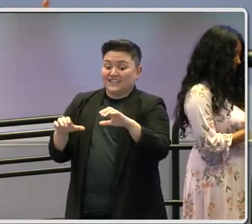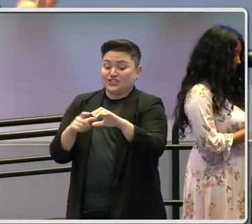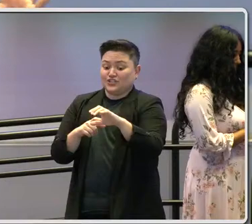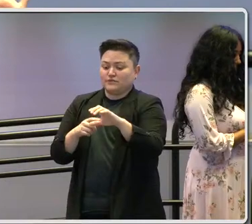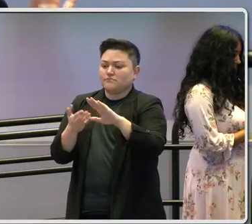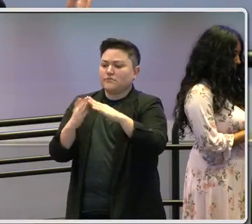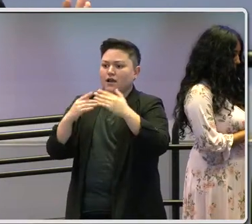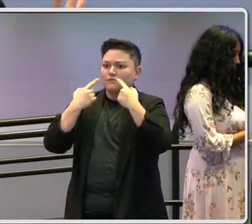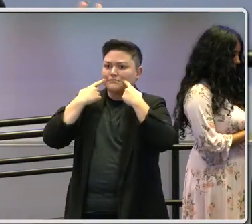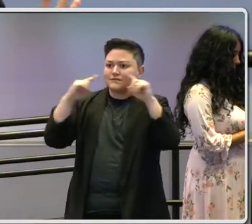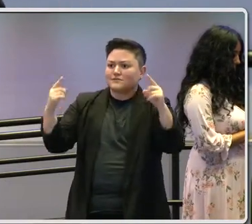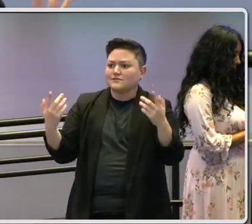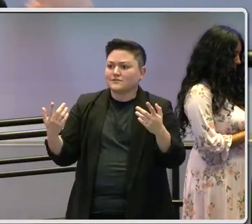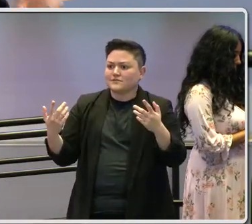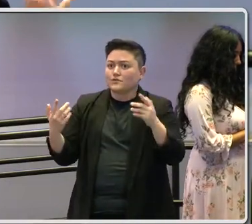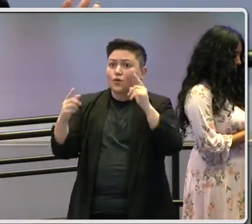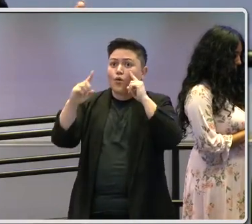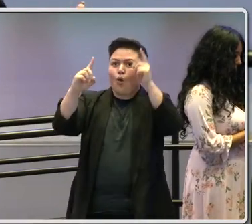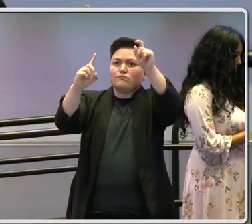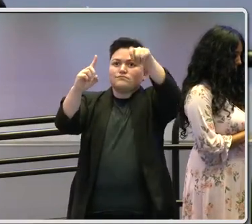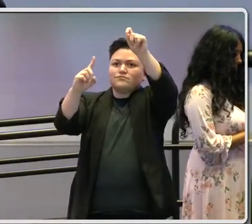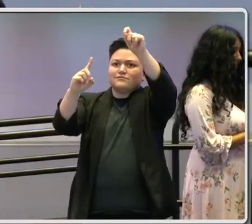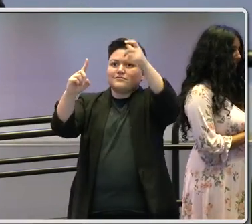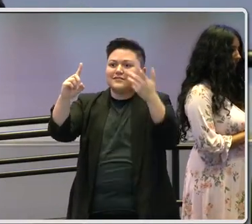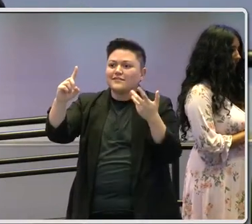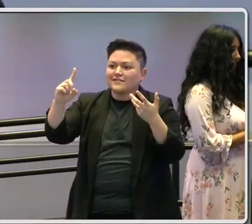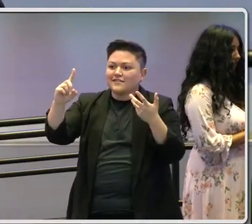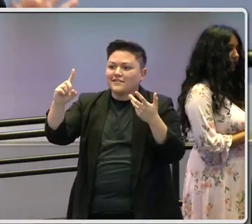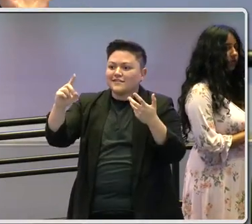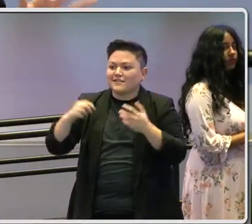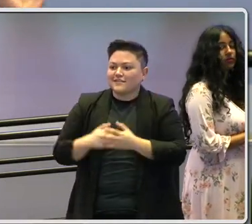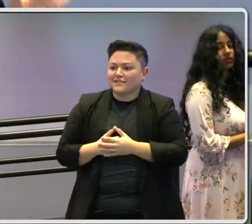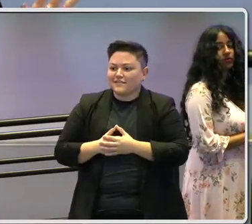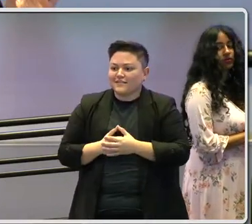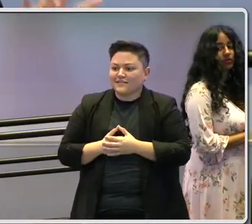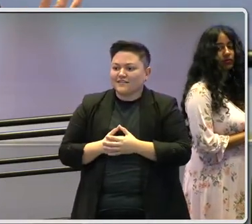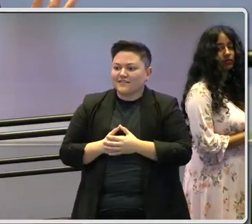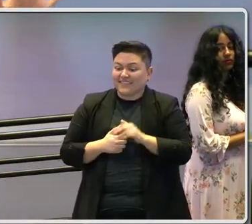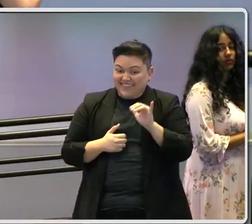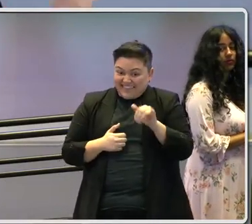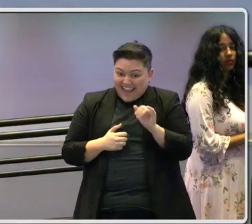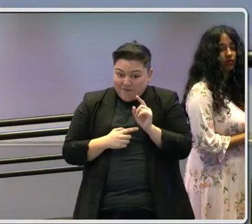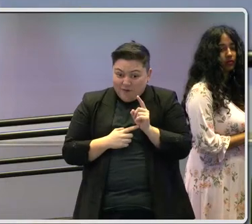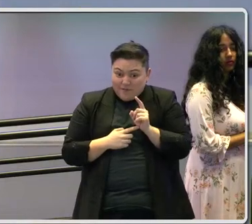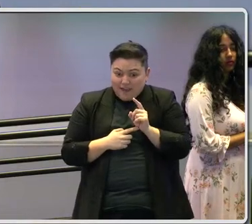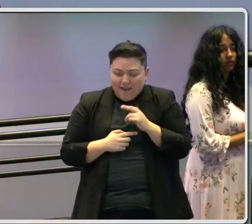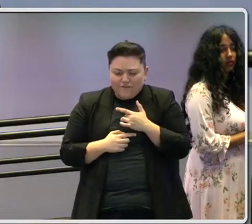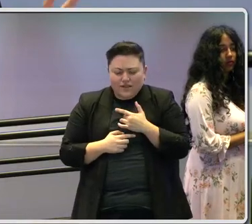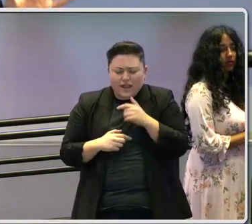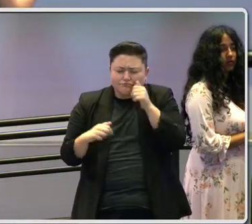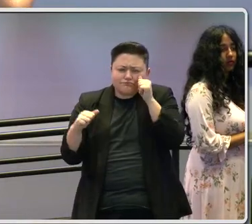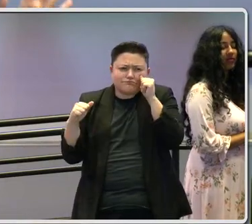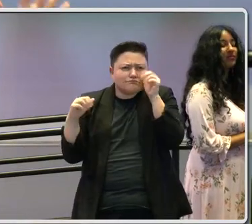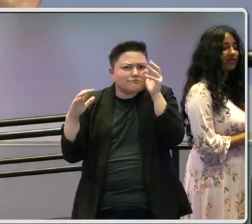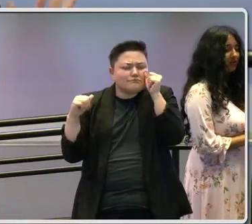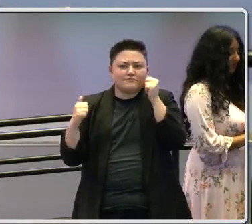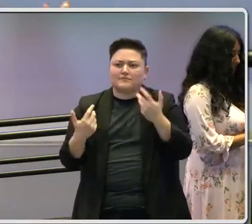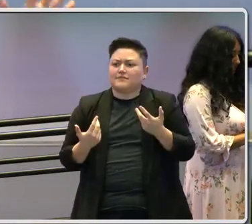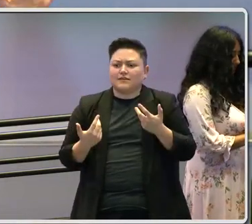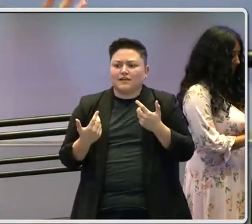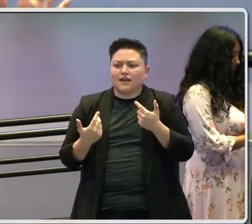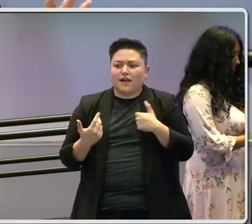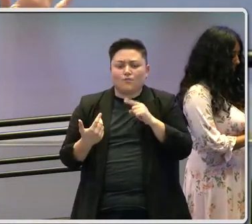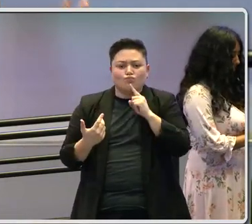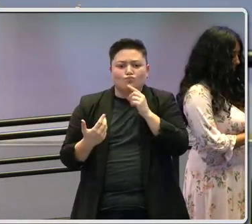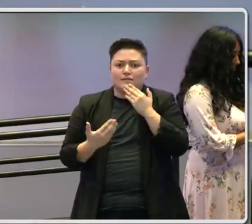these goals that moves them further toward their future. I find that amazing. And I am so